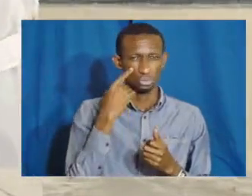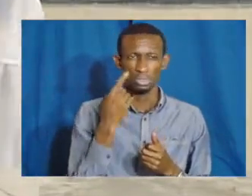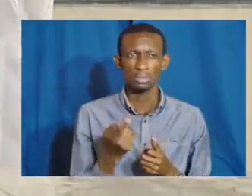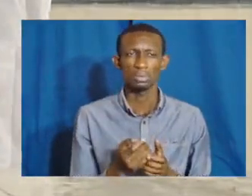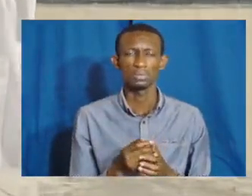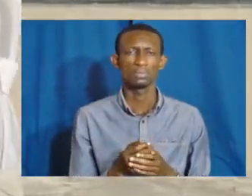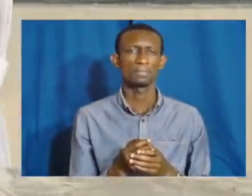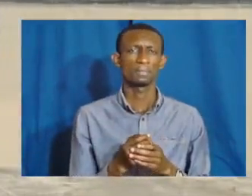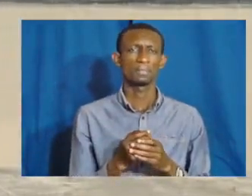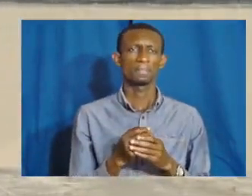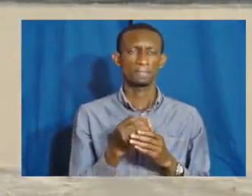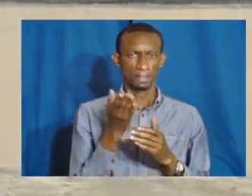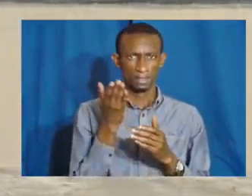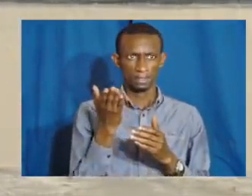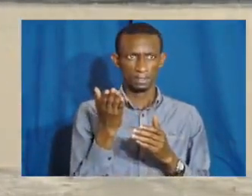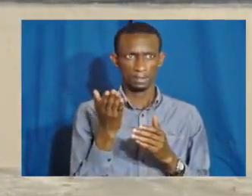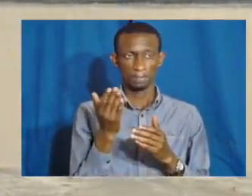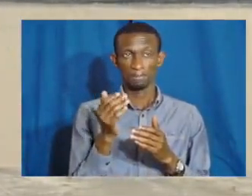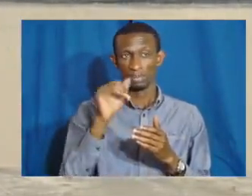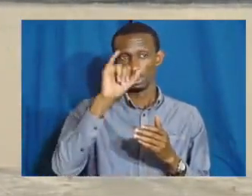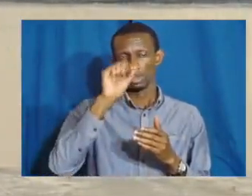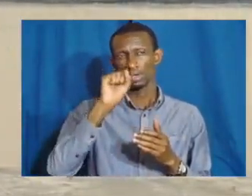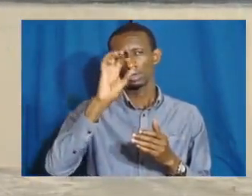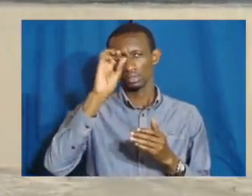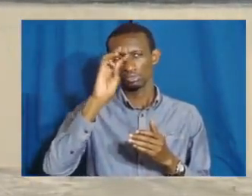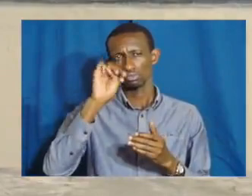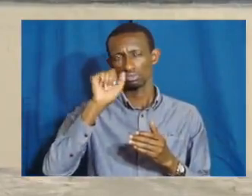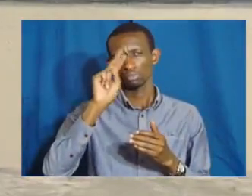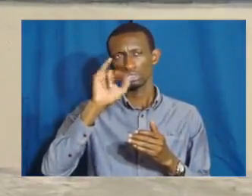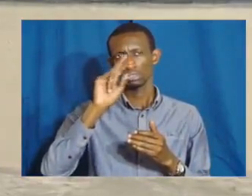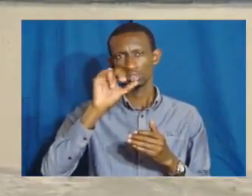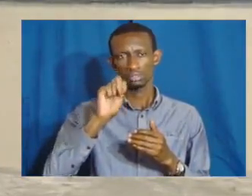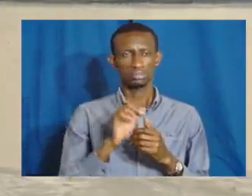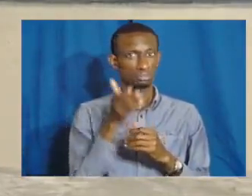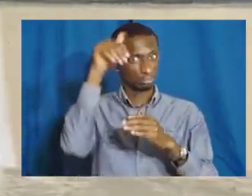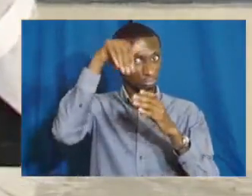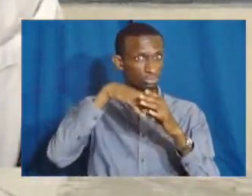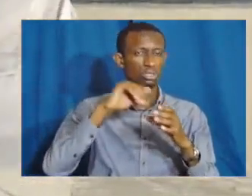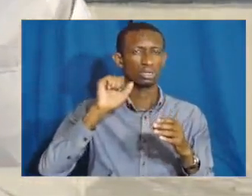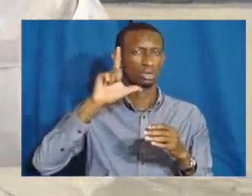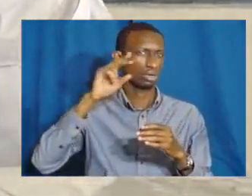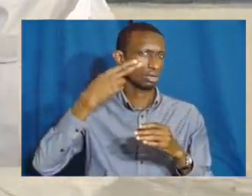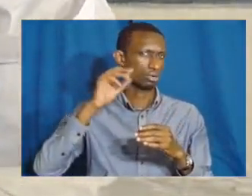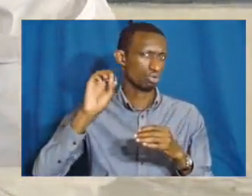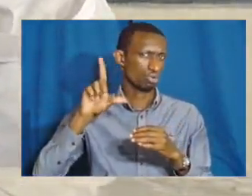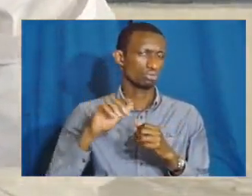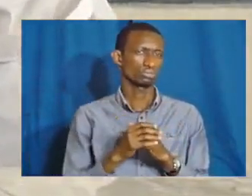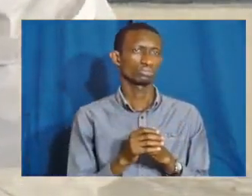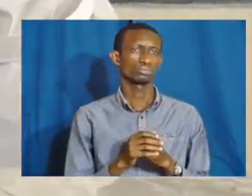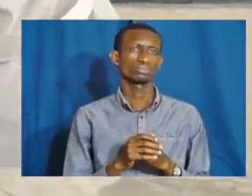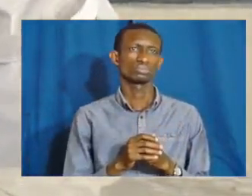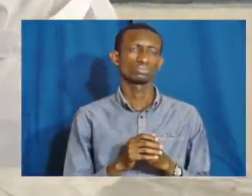at this isomerism only in alcohols this time, of